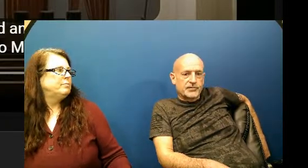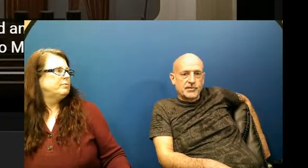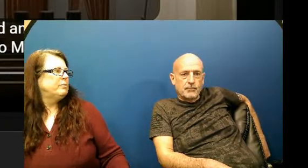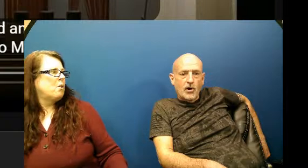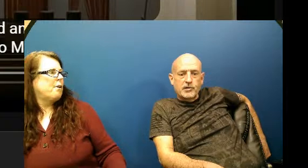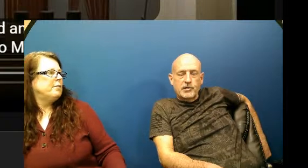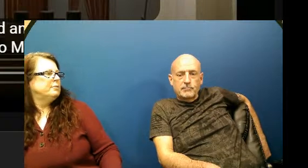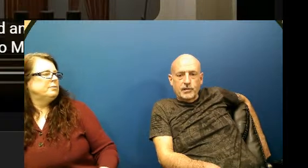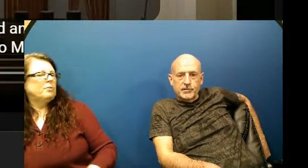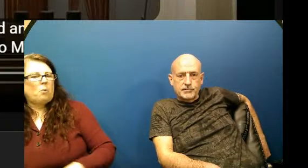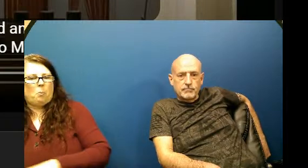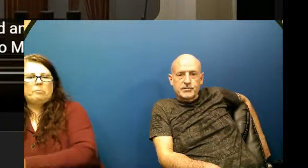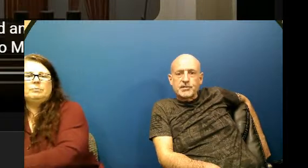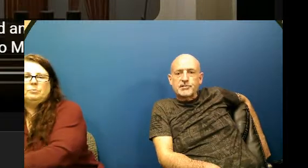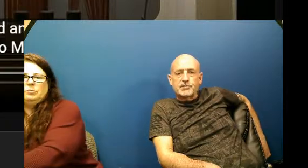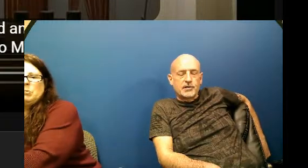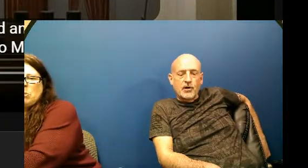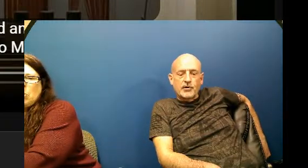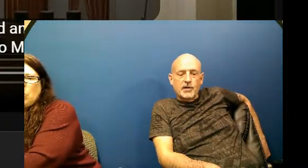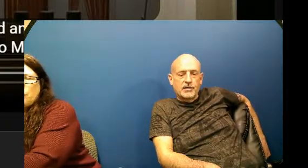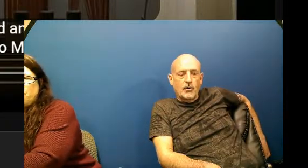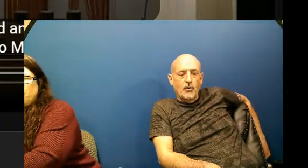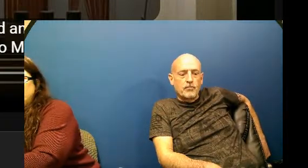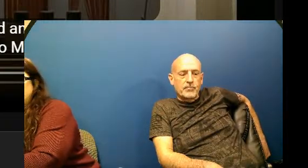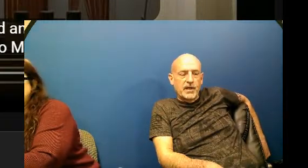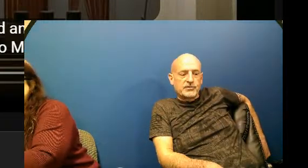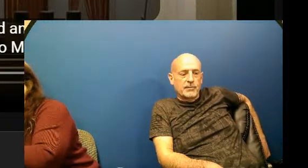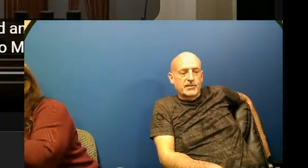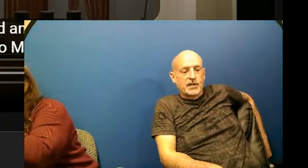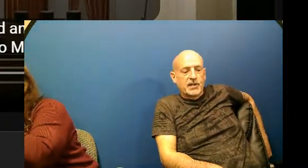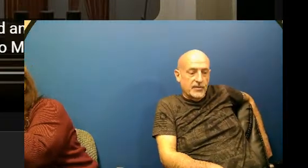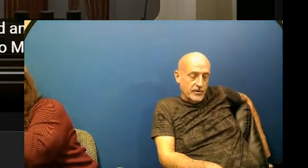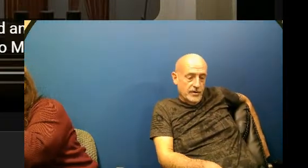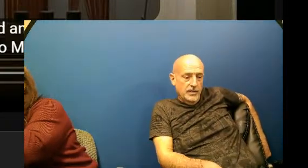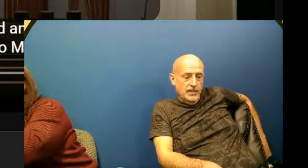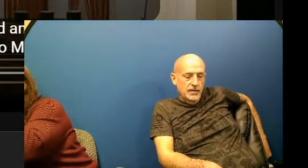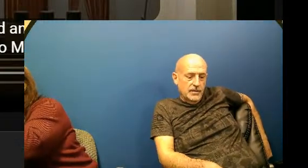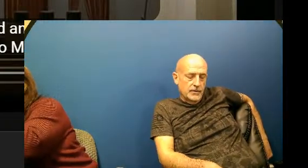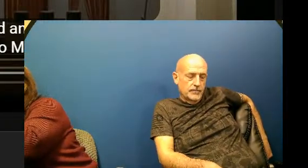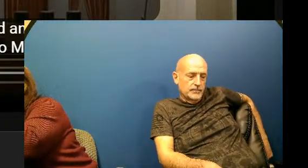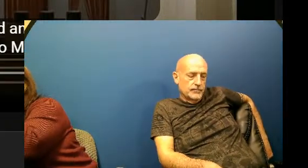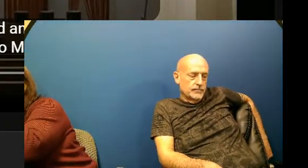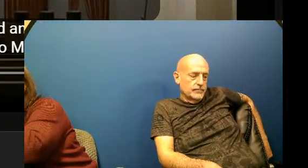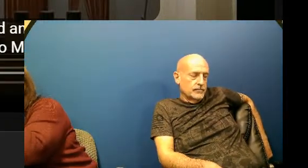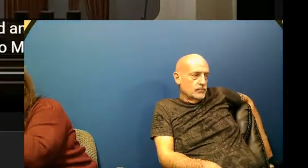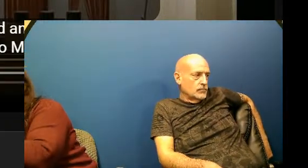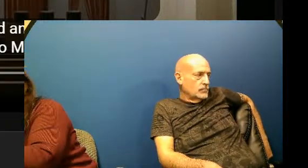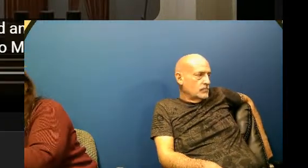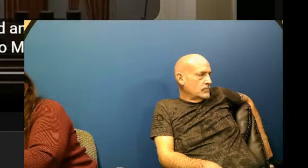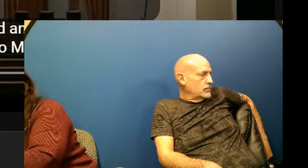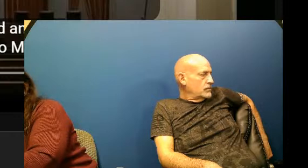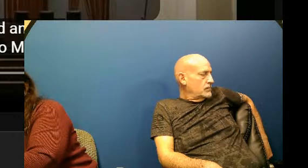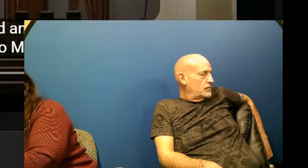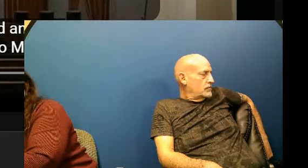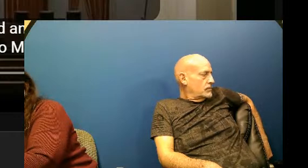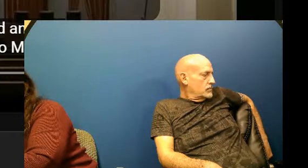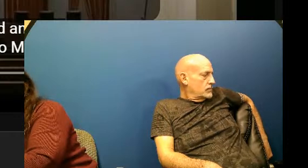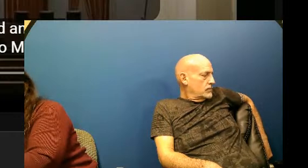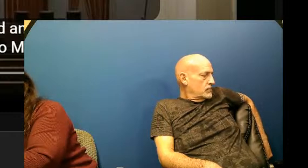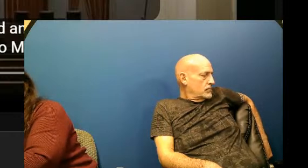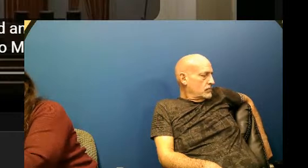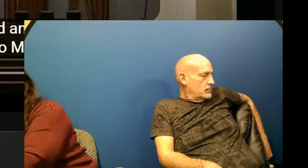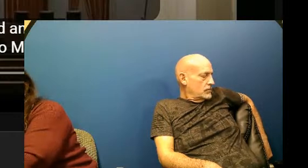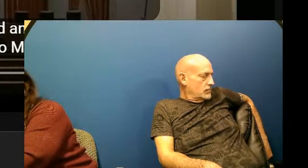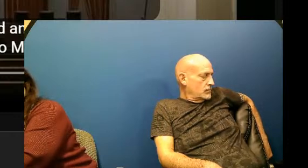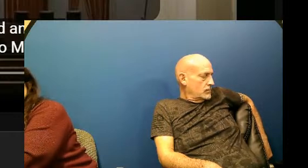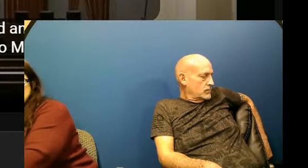minds plus to the it, they marketing couldn't plus come up with positioning this and all magical kind of thing. whole I things think coming empirically, together. other companies have been trying for a few years to catch up with TikTok